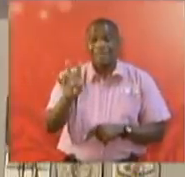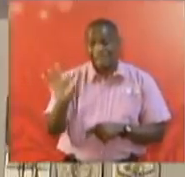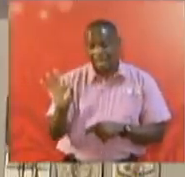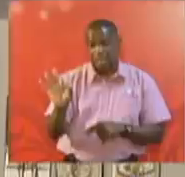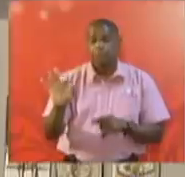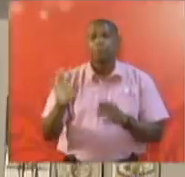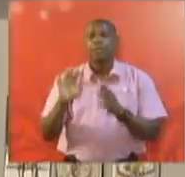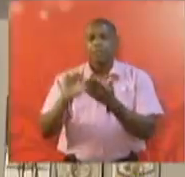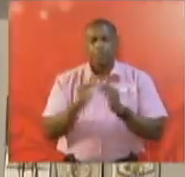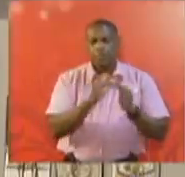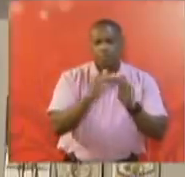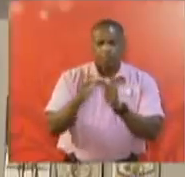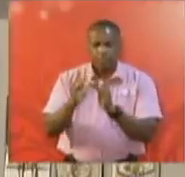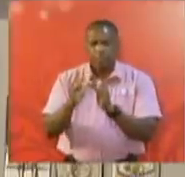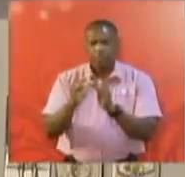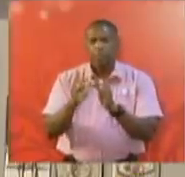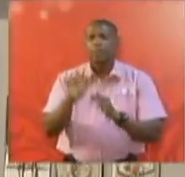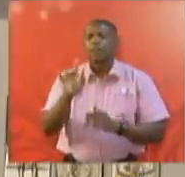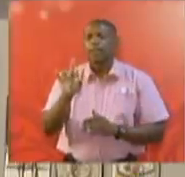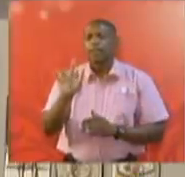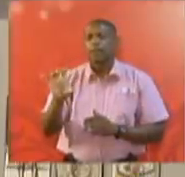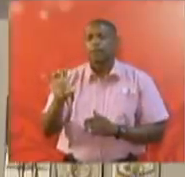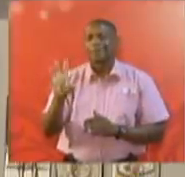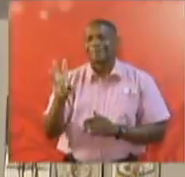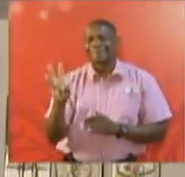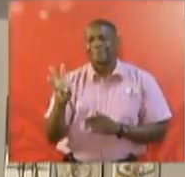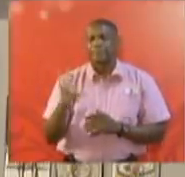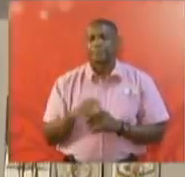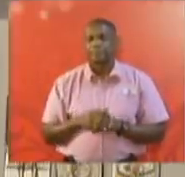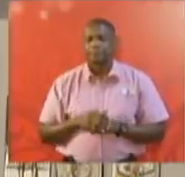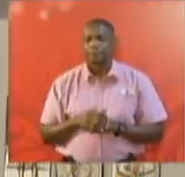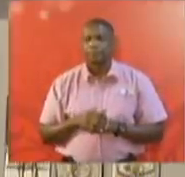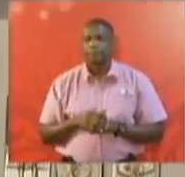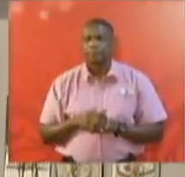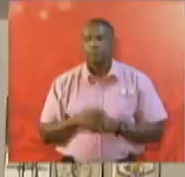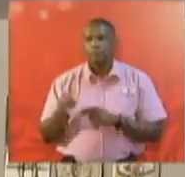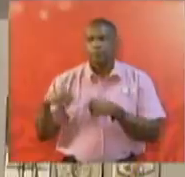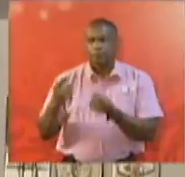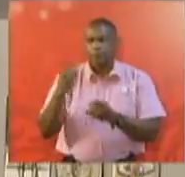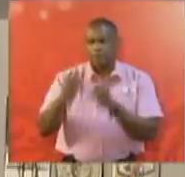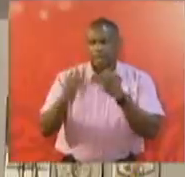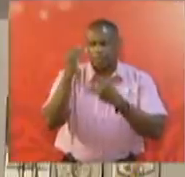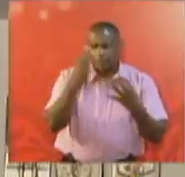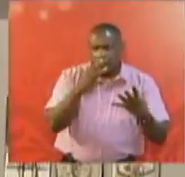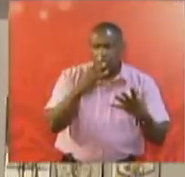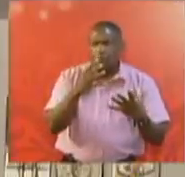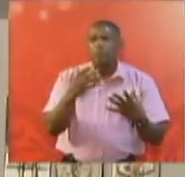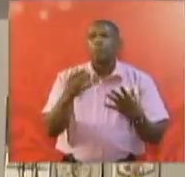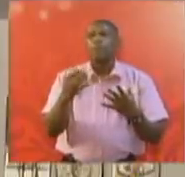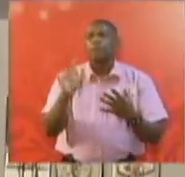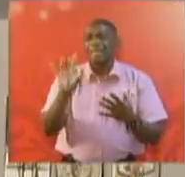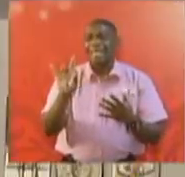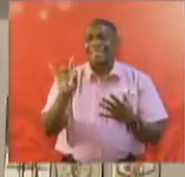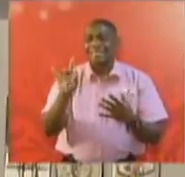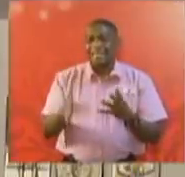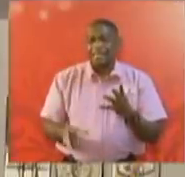just described, those stand at 866. Since our last update, you would note that 88 additional persons would have been